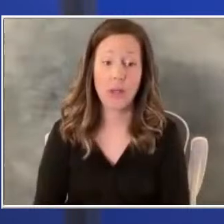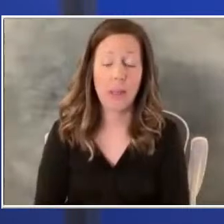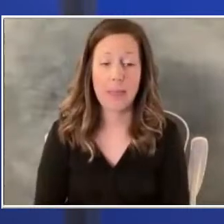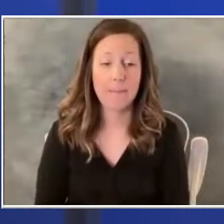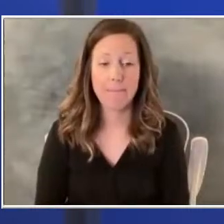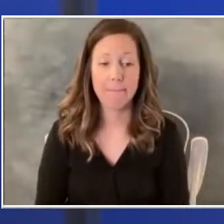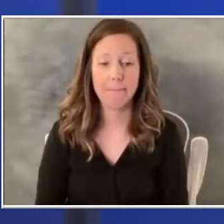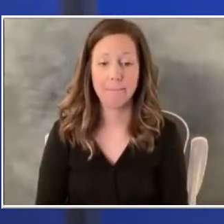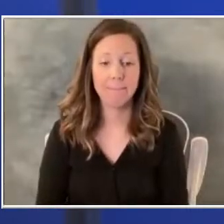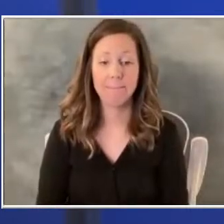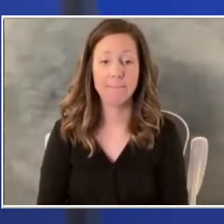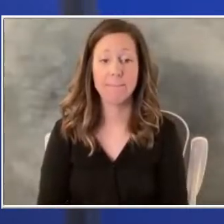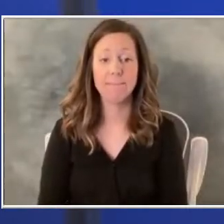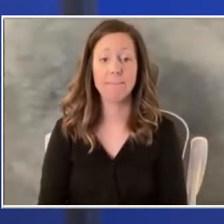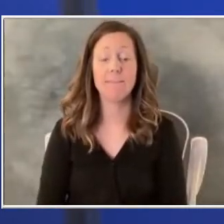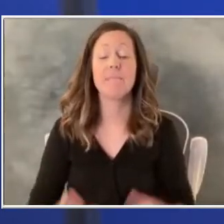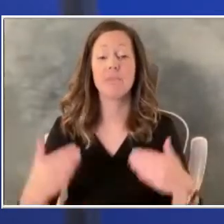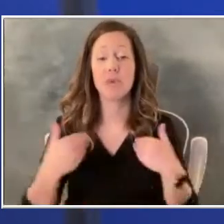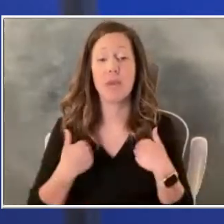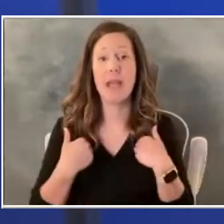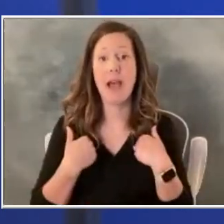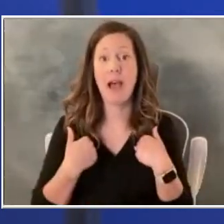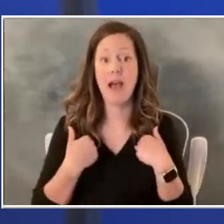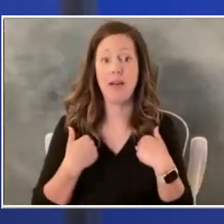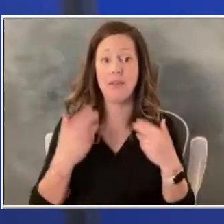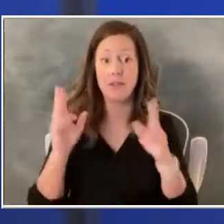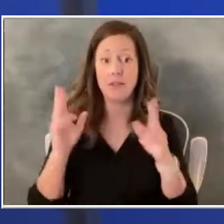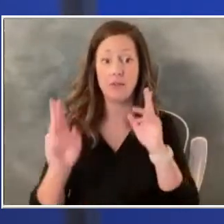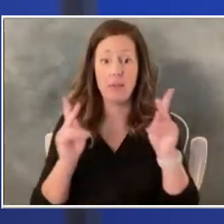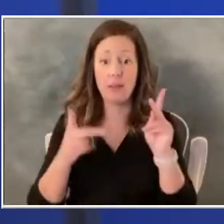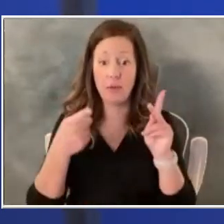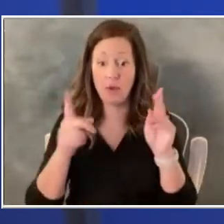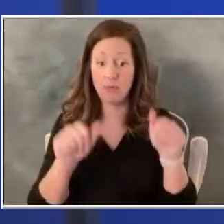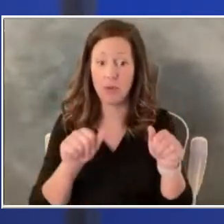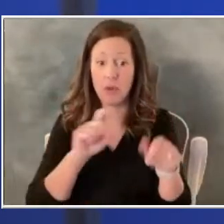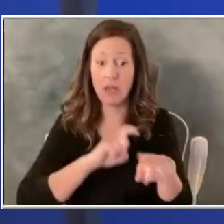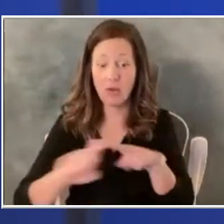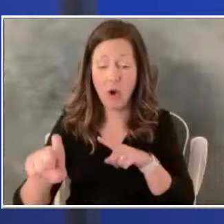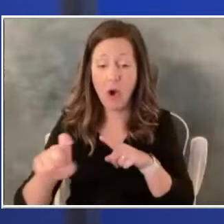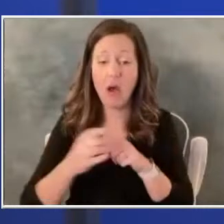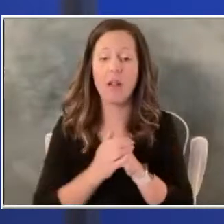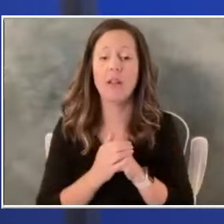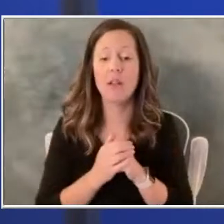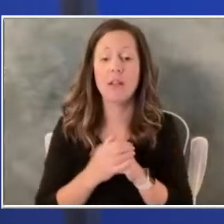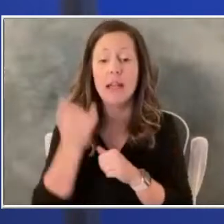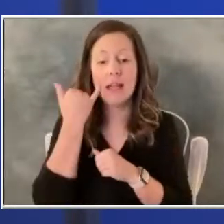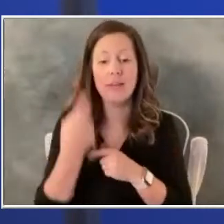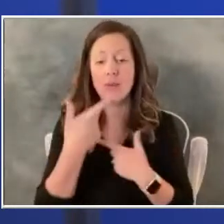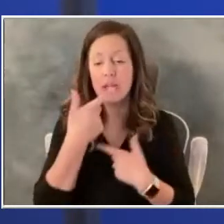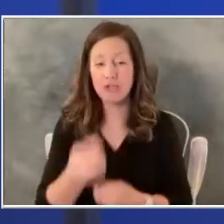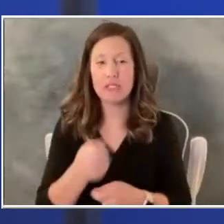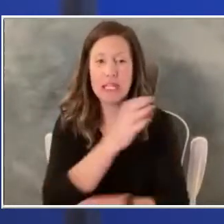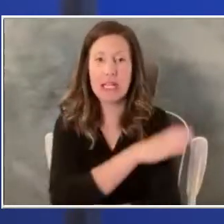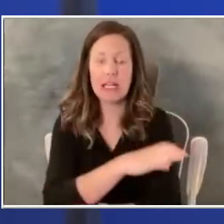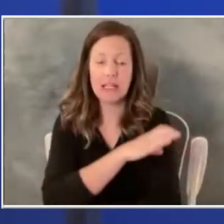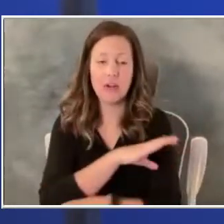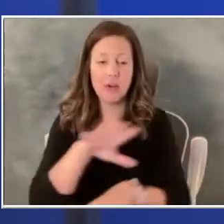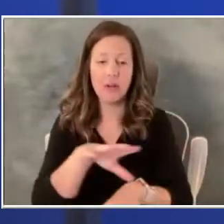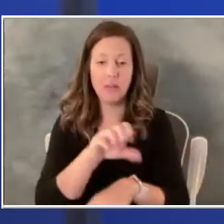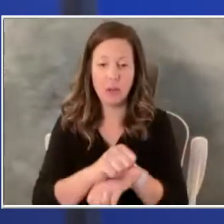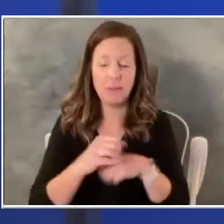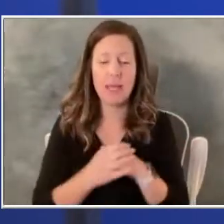actual navigators at KU. You can call the main navigator line if you're interested in a clinical appointment. If